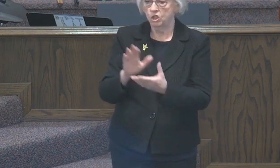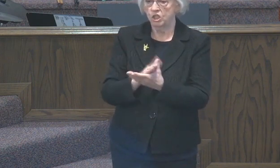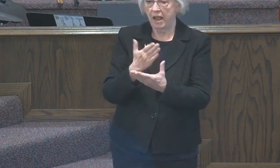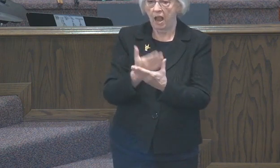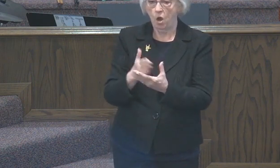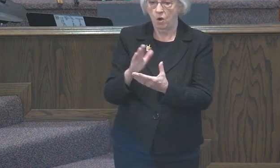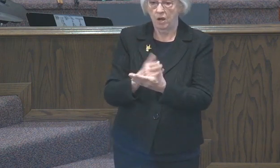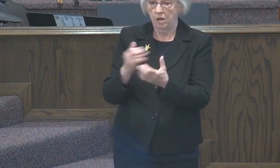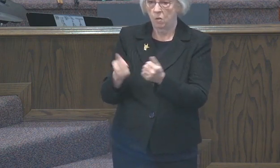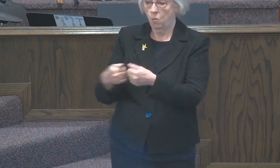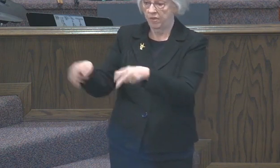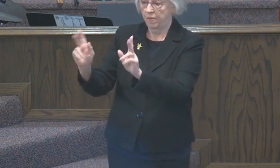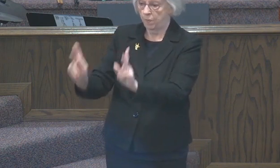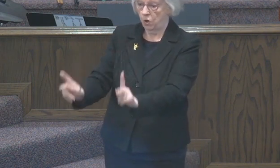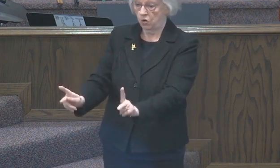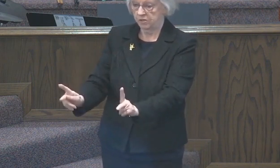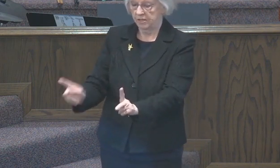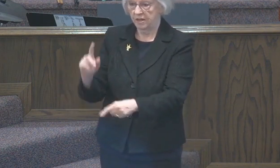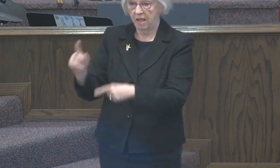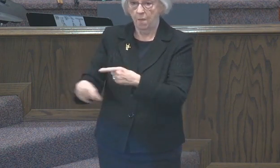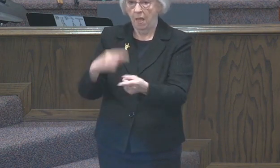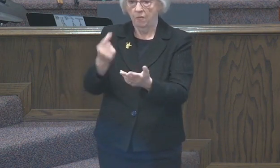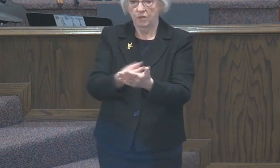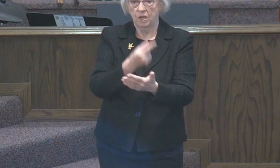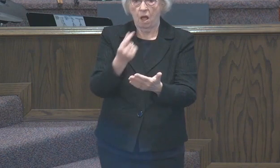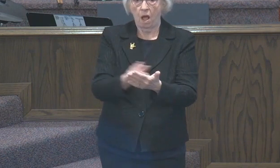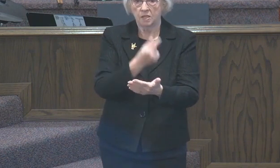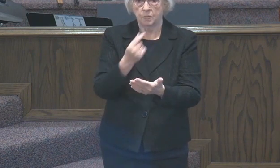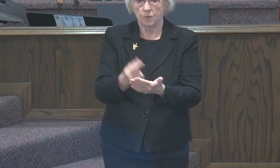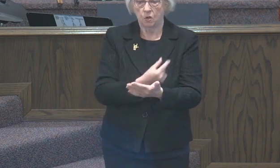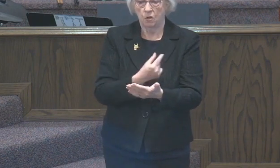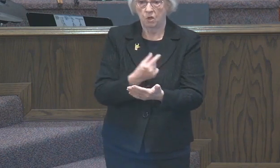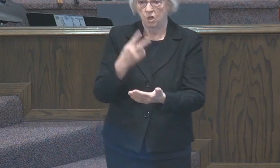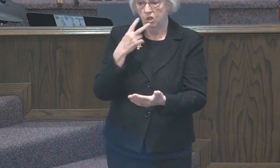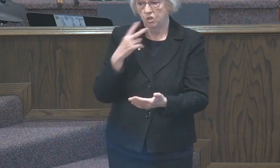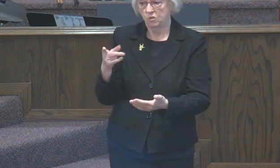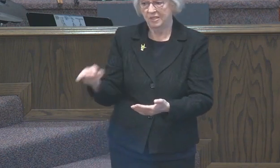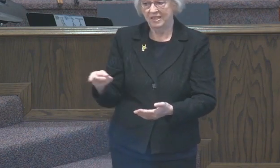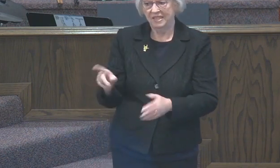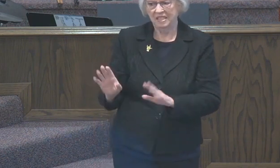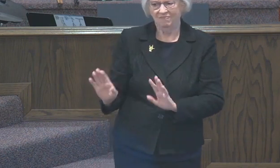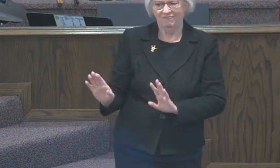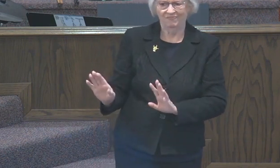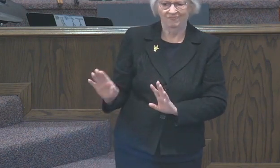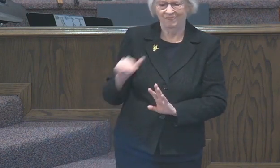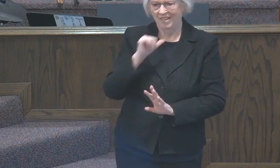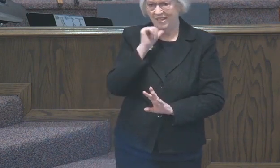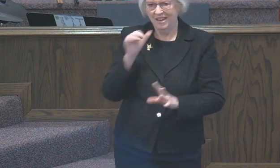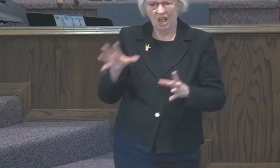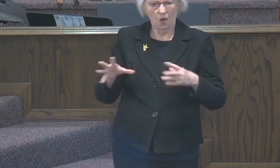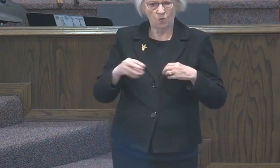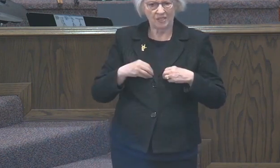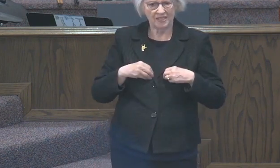At that point, We must say, well, how do I know whether this is a person to do this or this is an opportunity to do